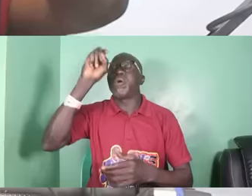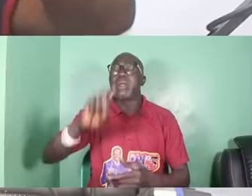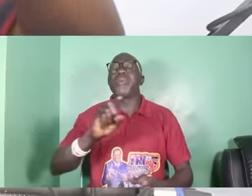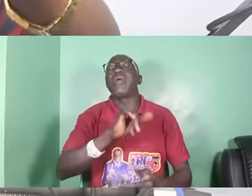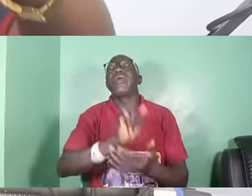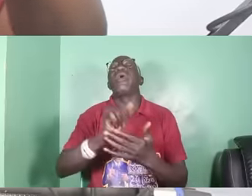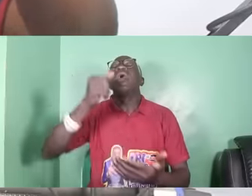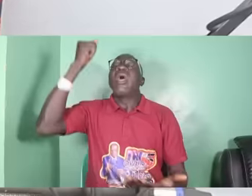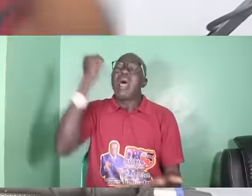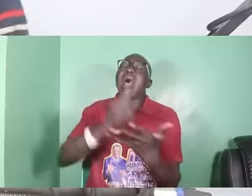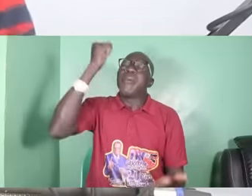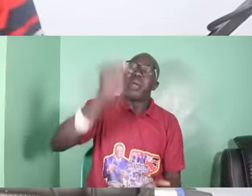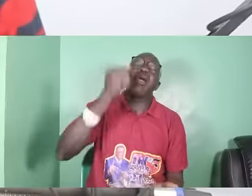day.